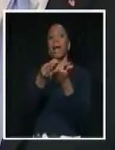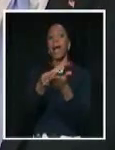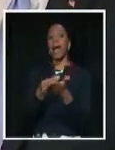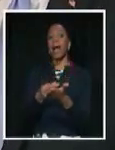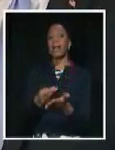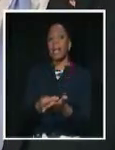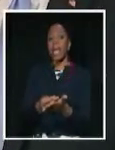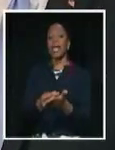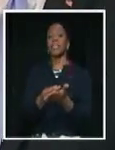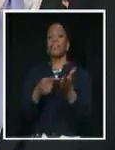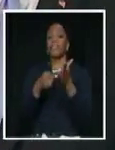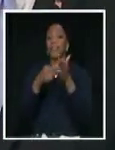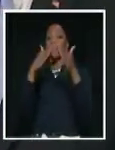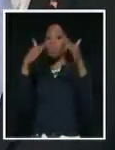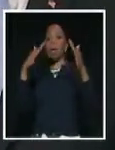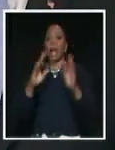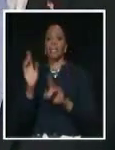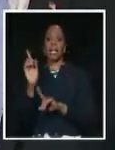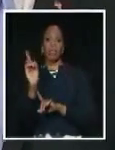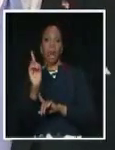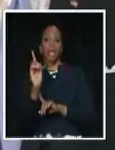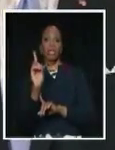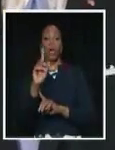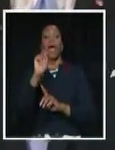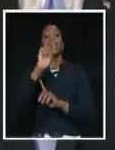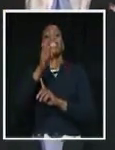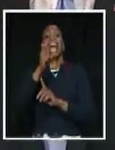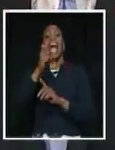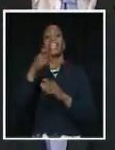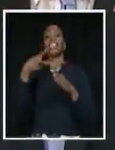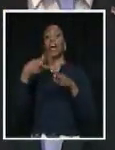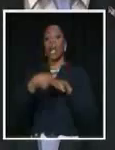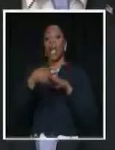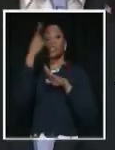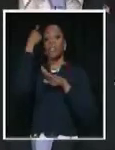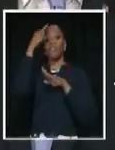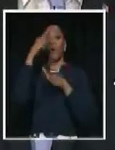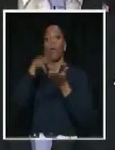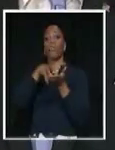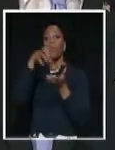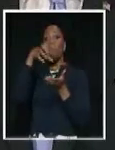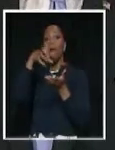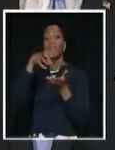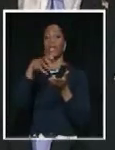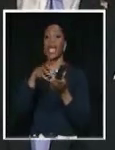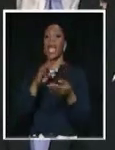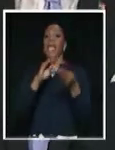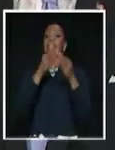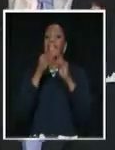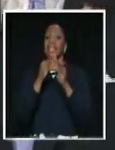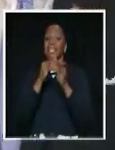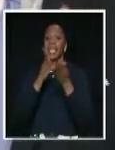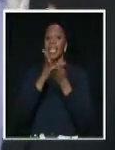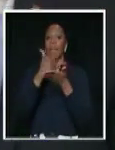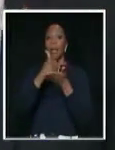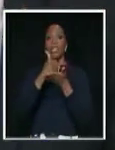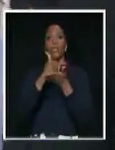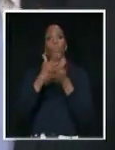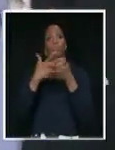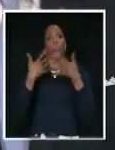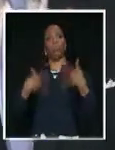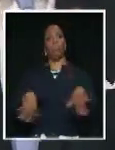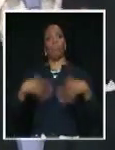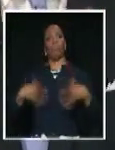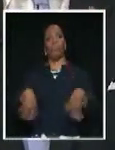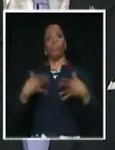income housing. He also is talking about tax cuts for the wealthy and corporations that will blow a hole in the city budget, a $2 billion hole in the city budget, according